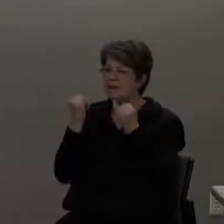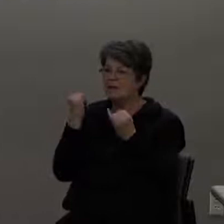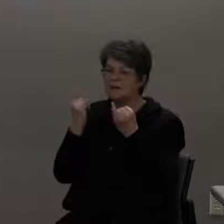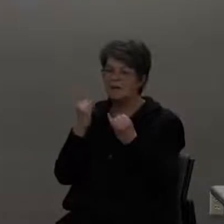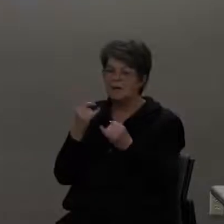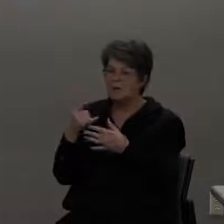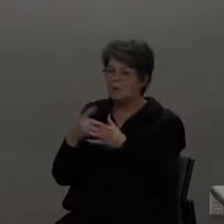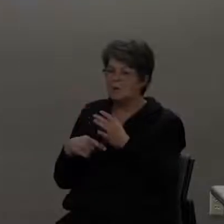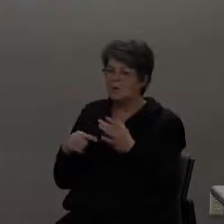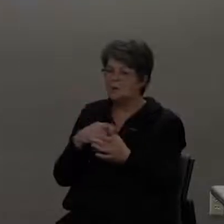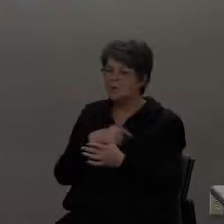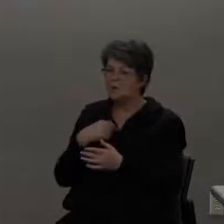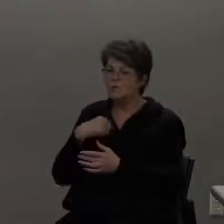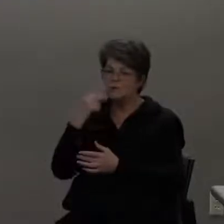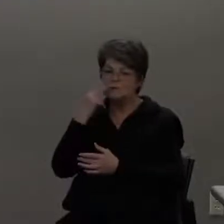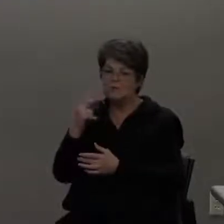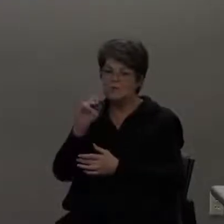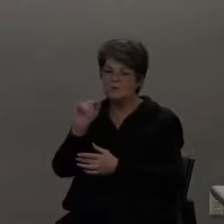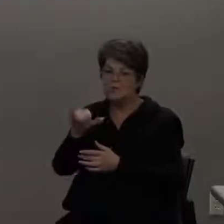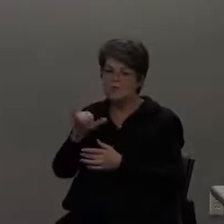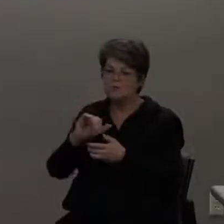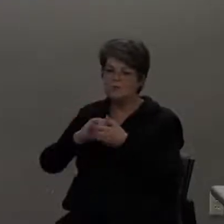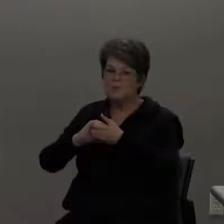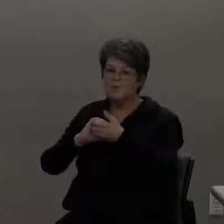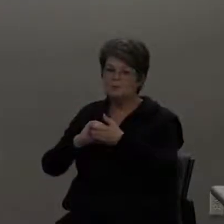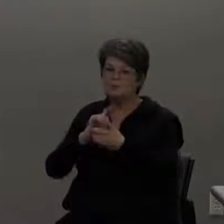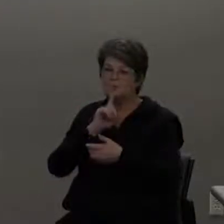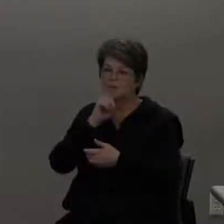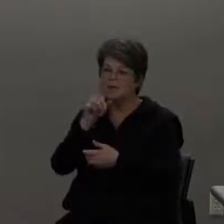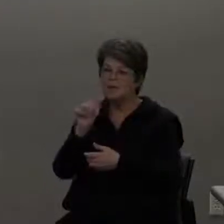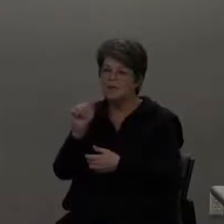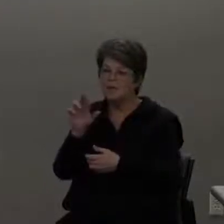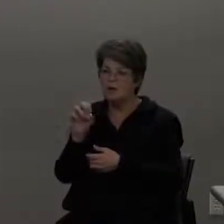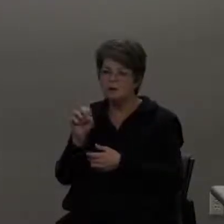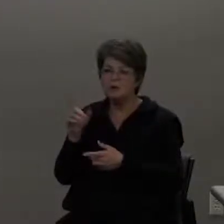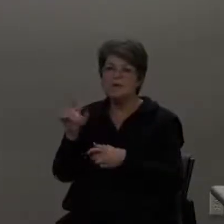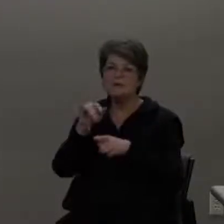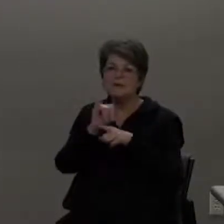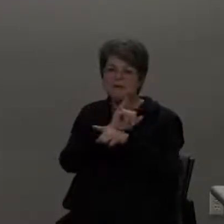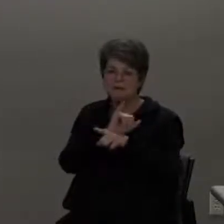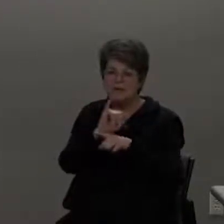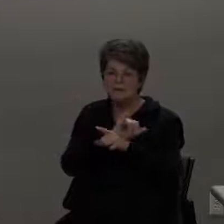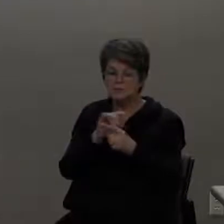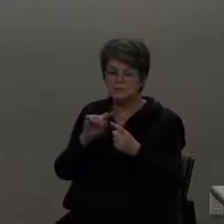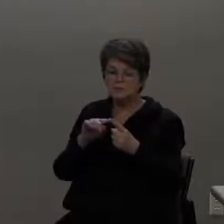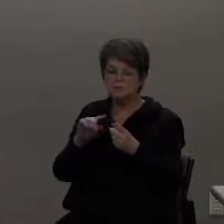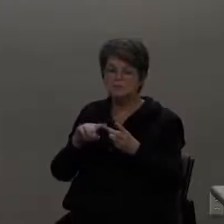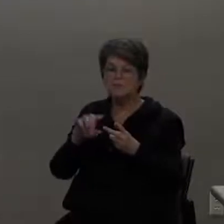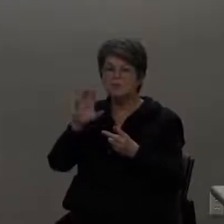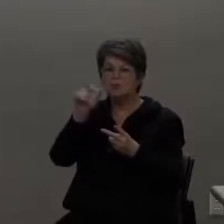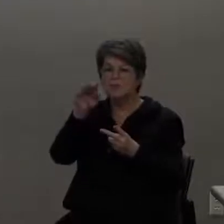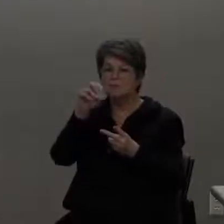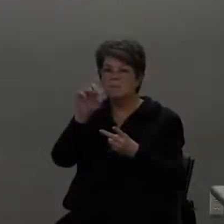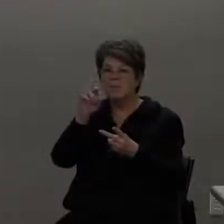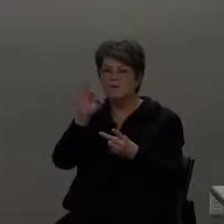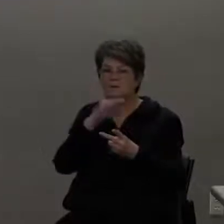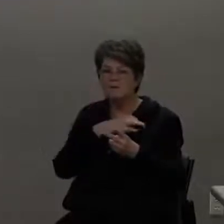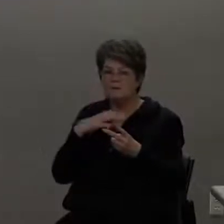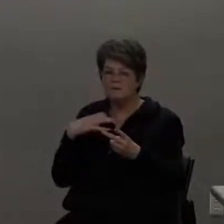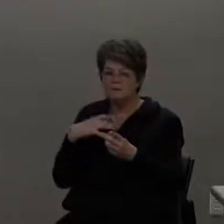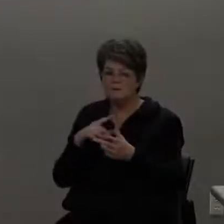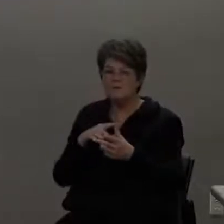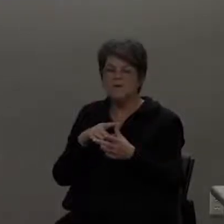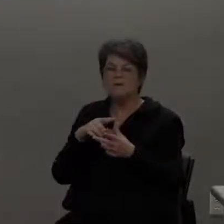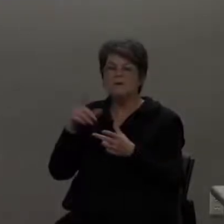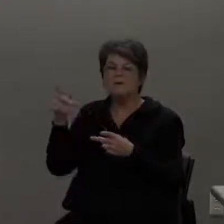of what we're seeing, who those partners actually are? It is the Industrial Foundation, Chamber of Commerce, Convention and